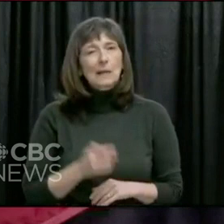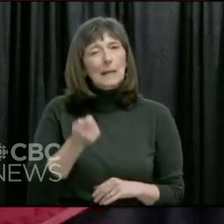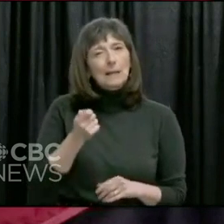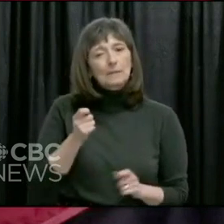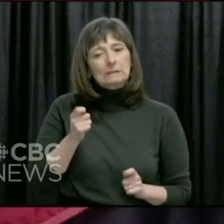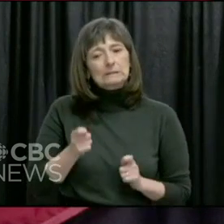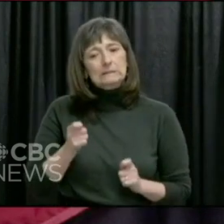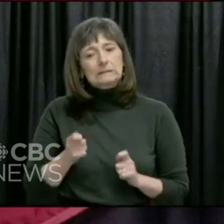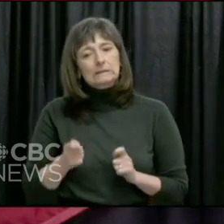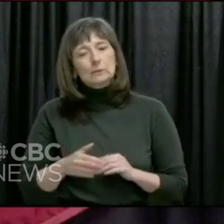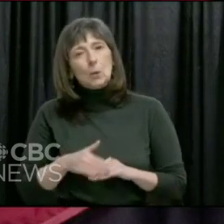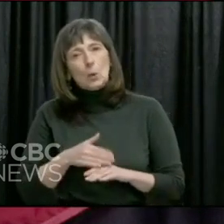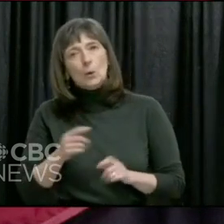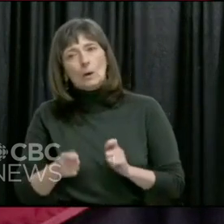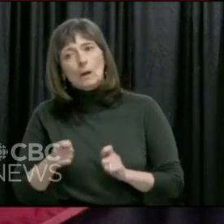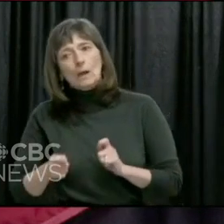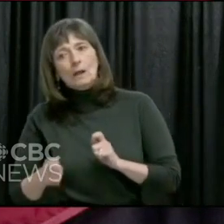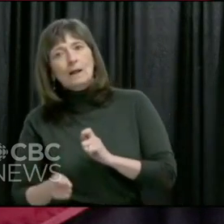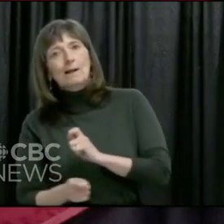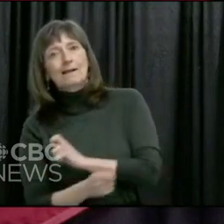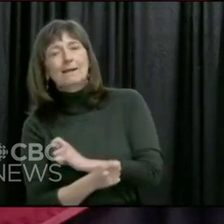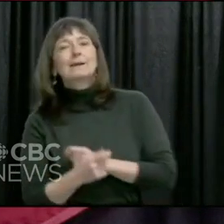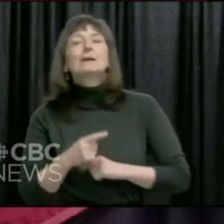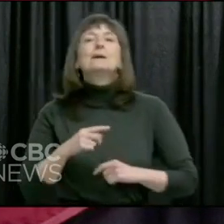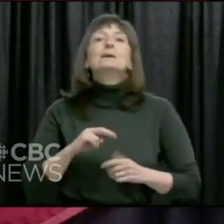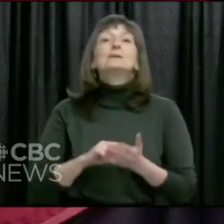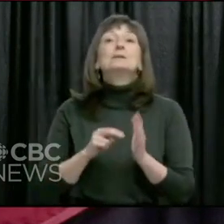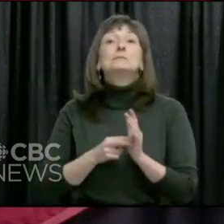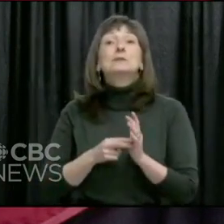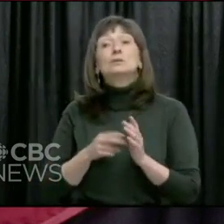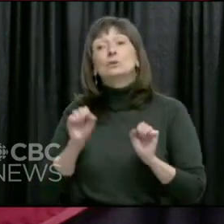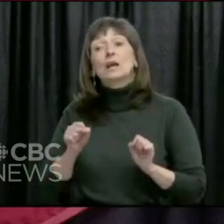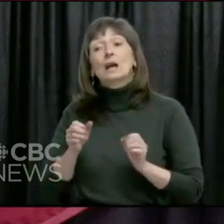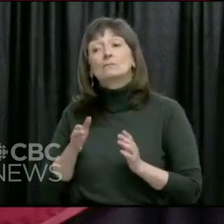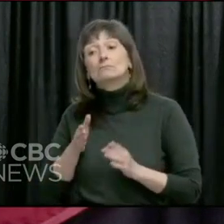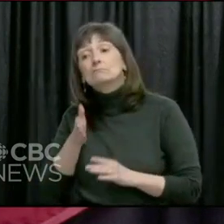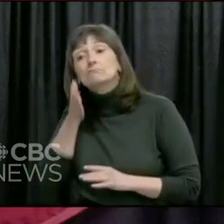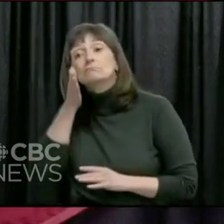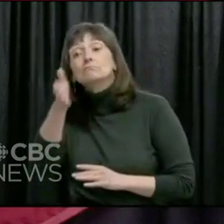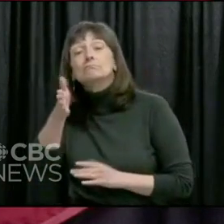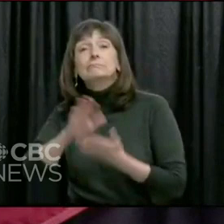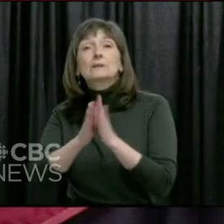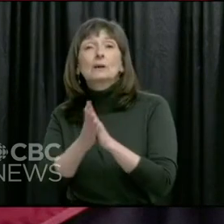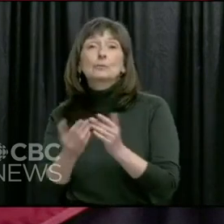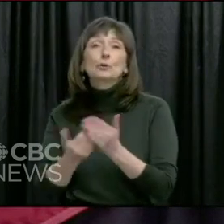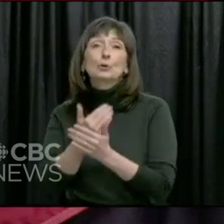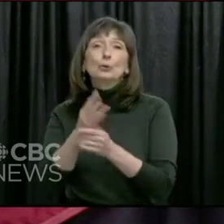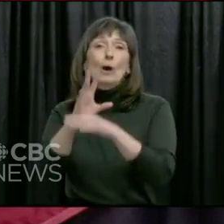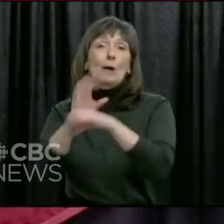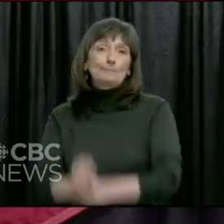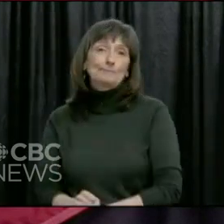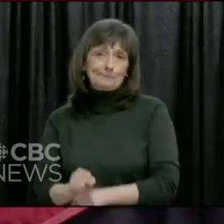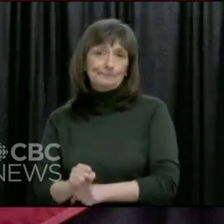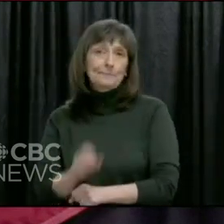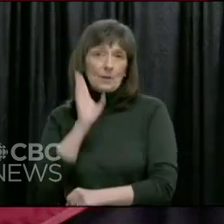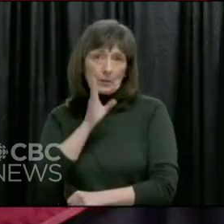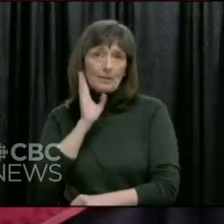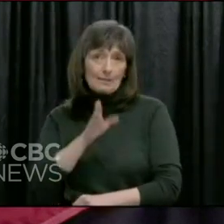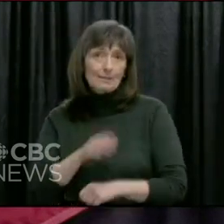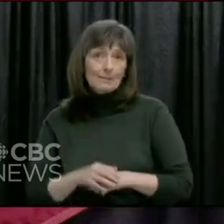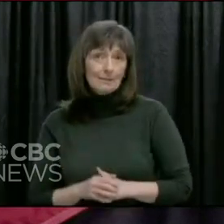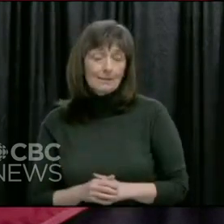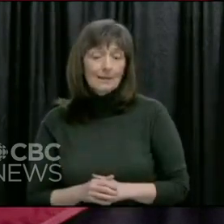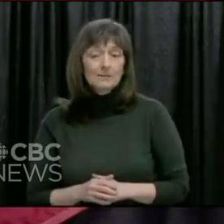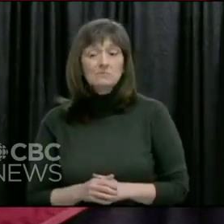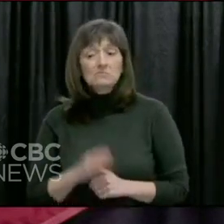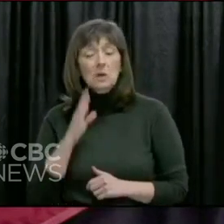change to put our province on a path that will be a new normal for many of us. So we know this will take